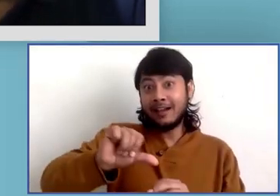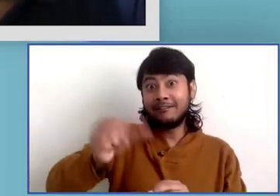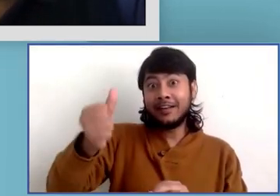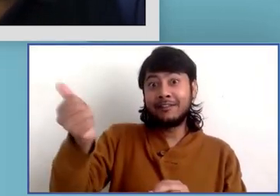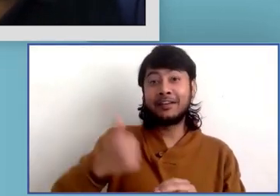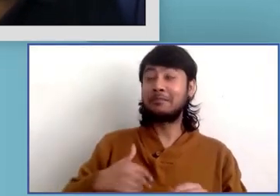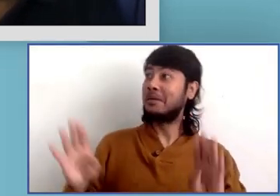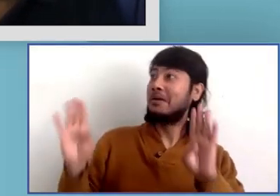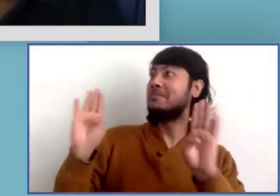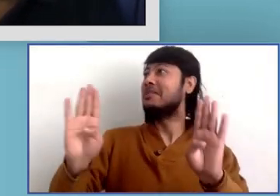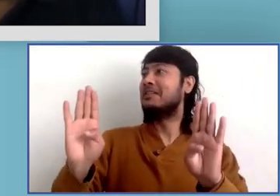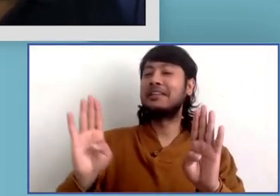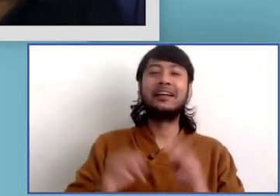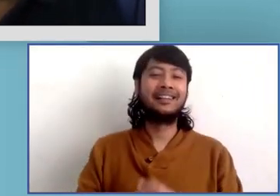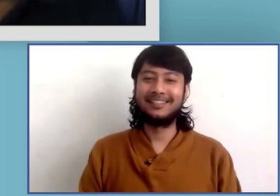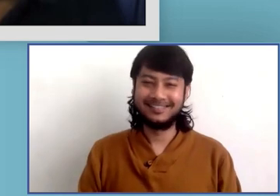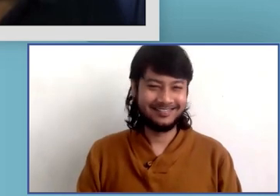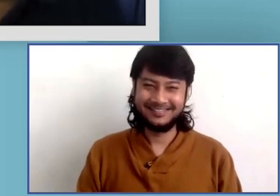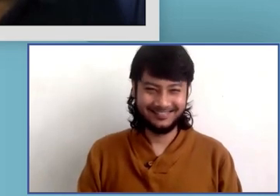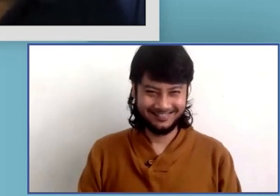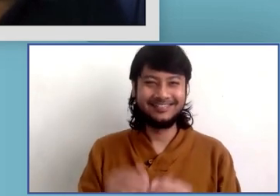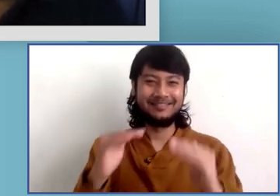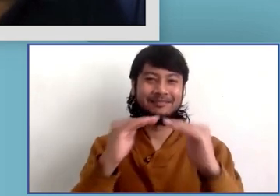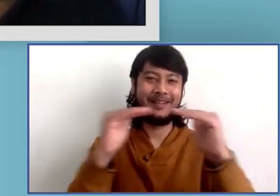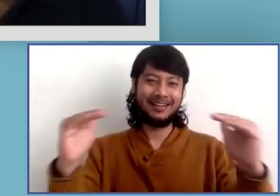success. And